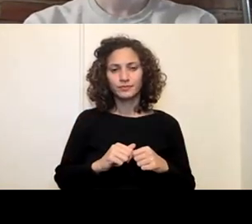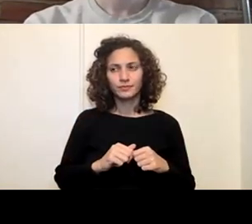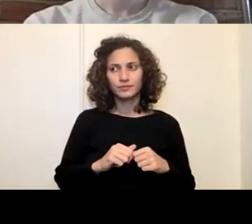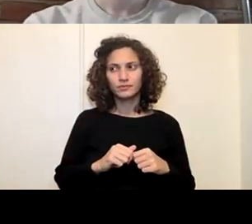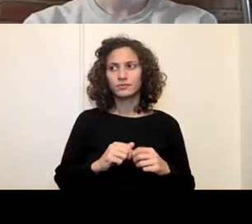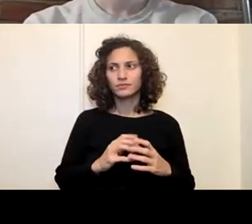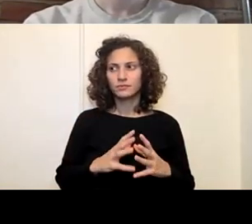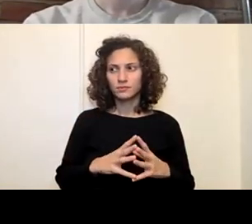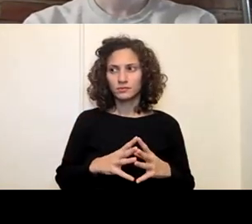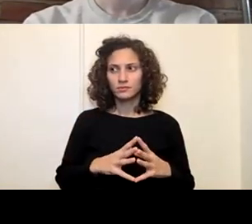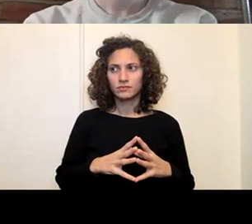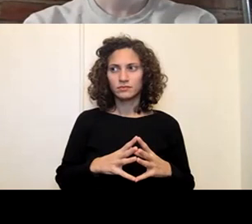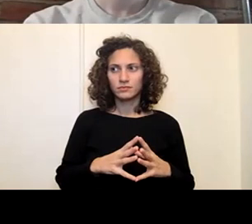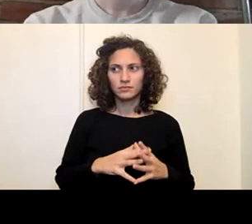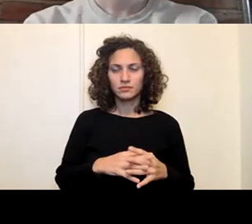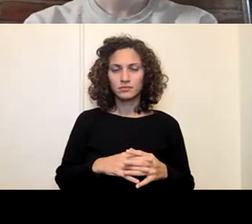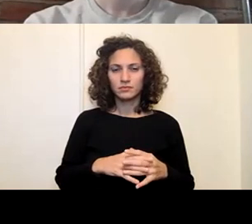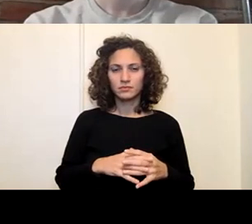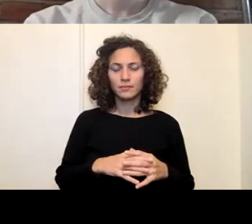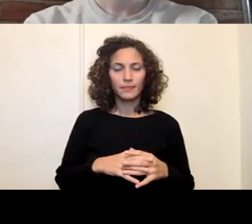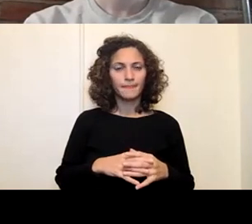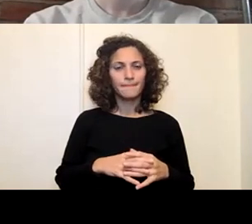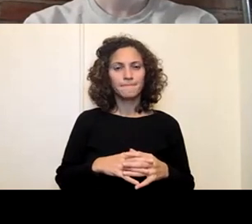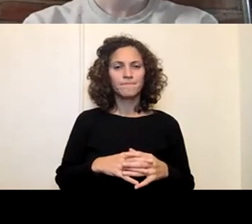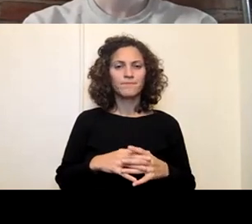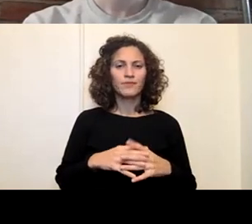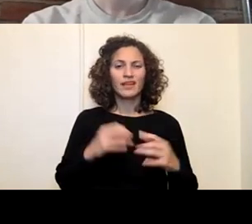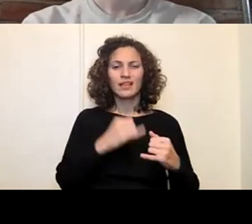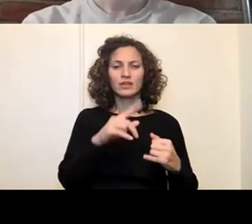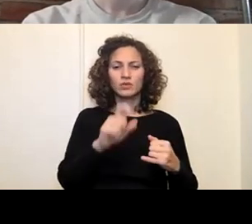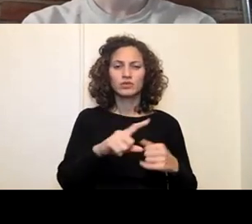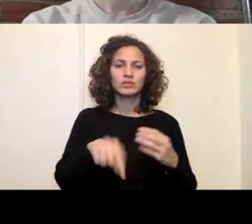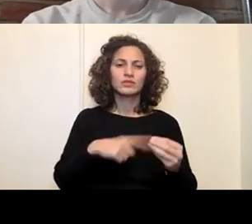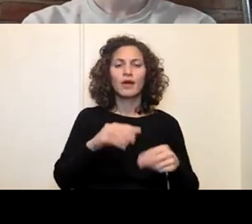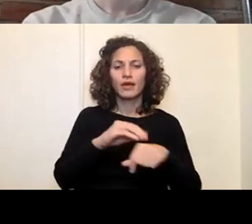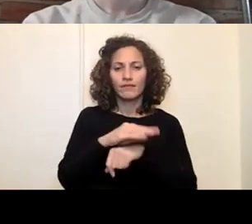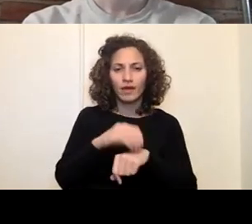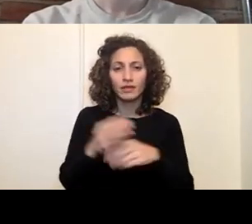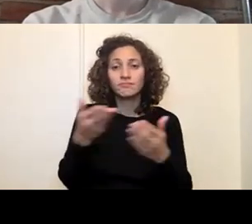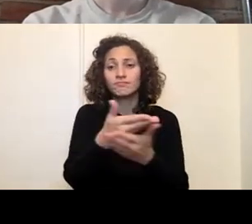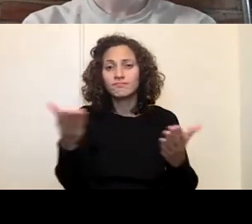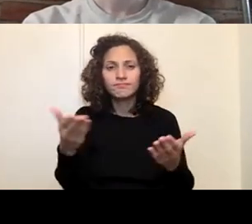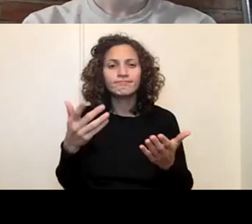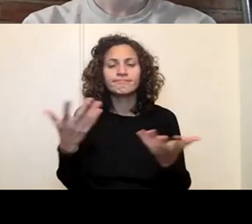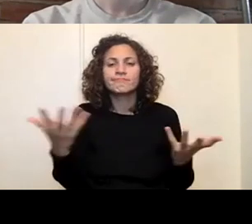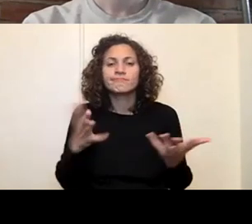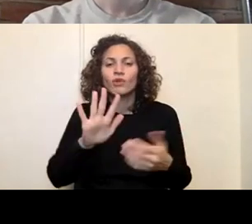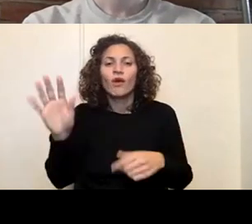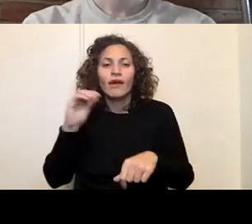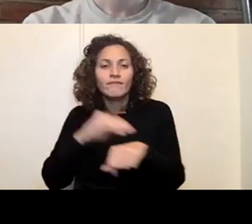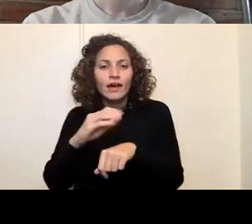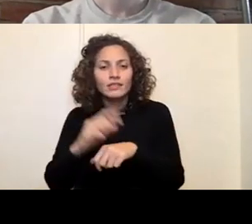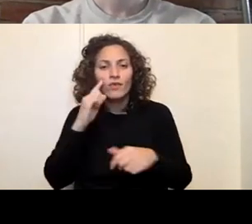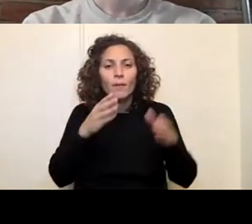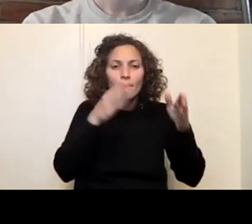it has to do with giving advice. What advice would you give to someone who wants to explore their sexuality but